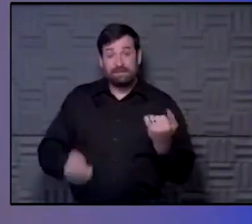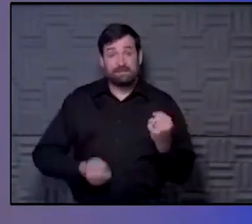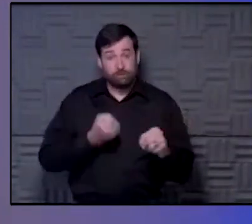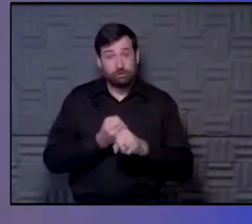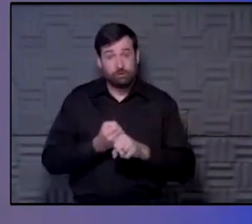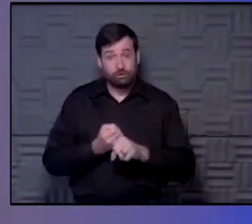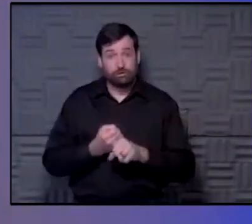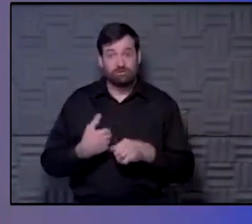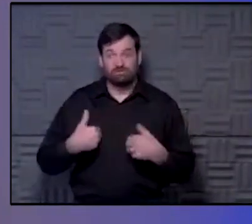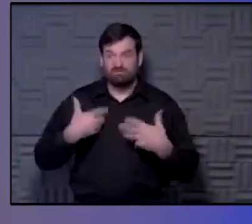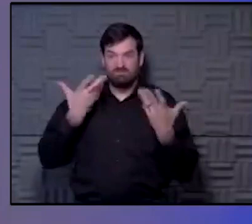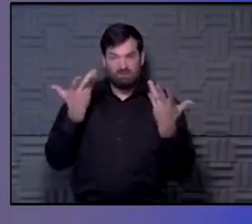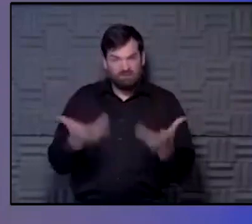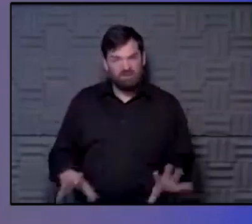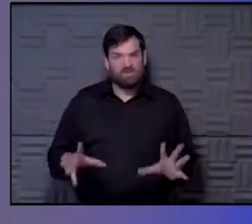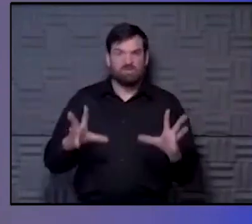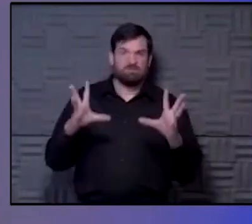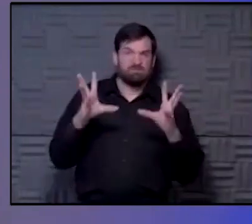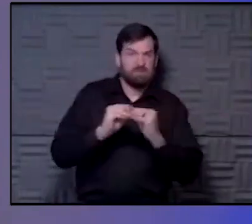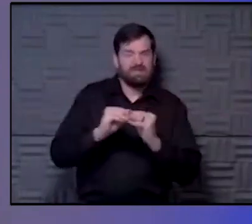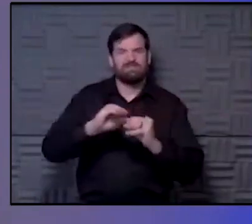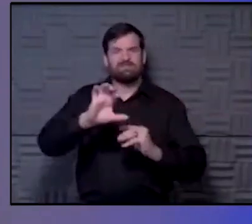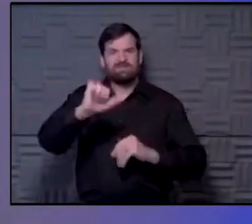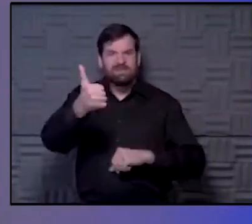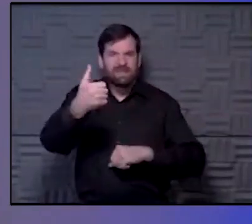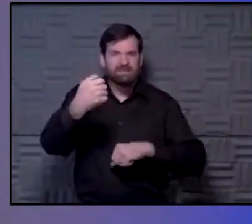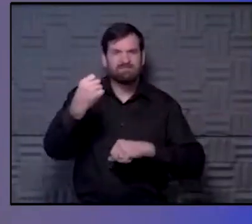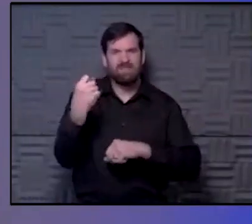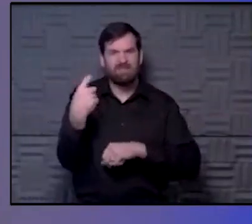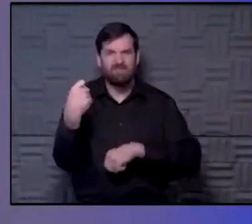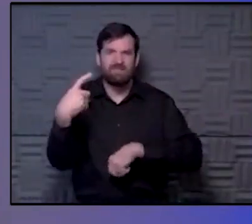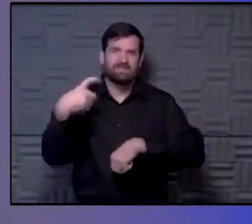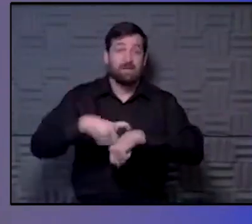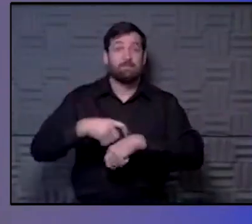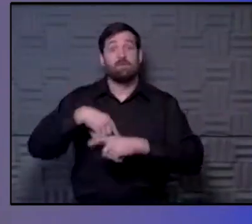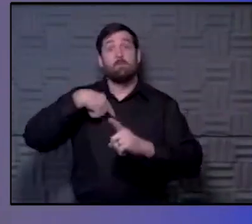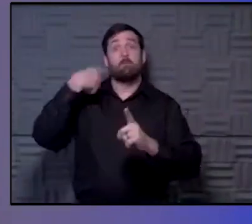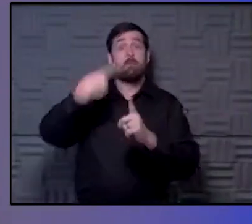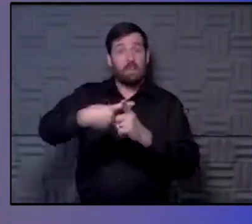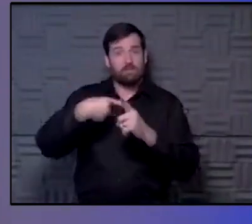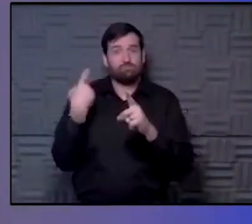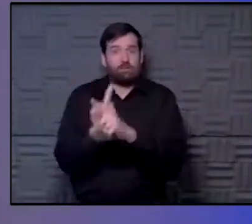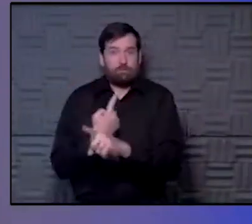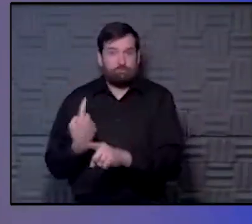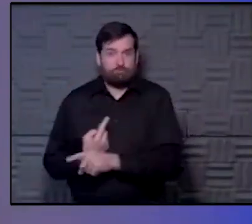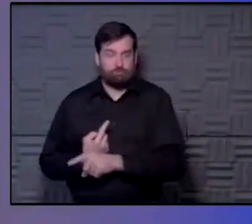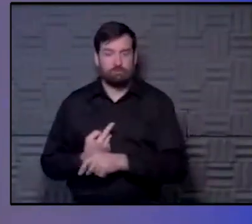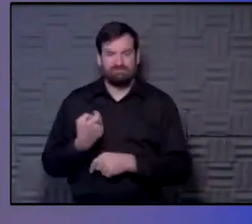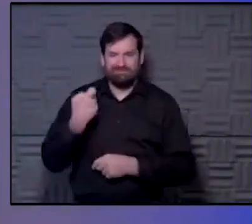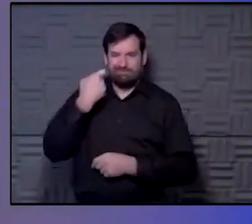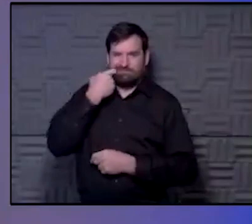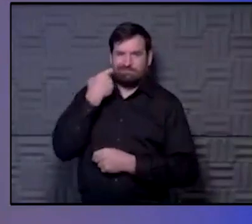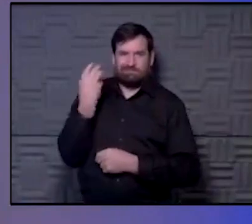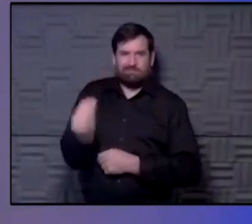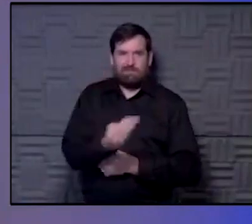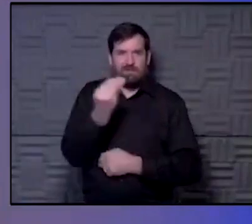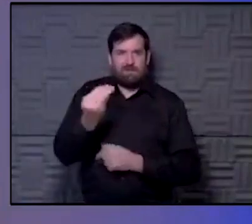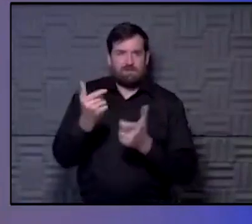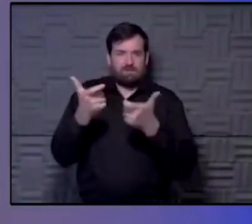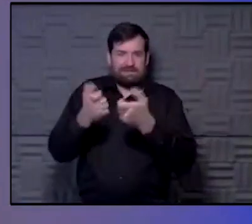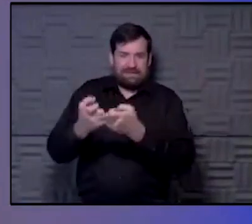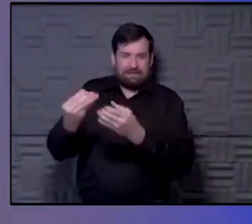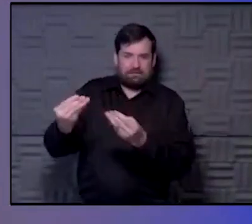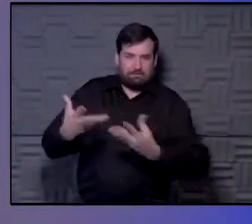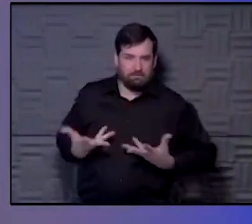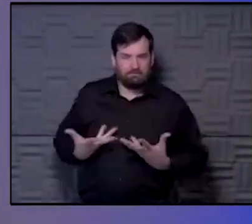had 10 or 11 emergency meetings on top of our regularly scheduled meetings. And on Monday night, we got a text late at